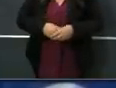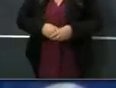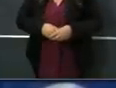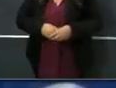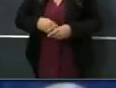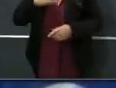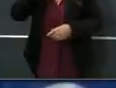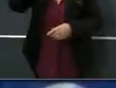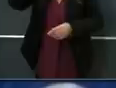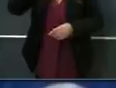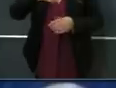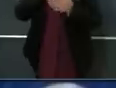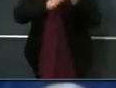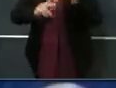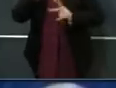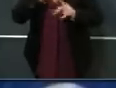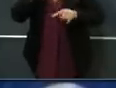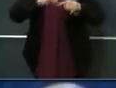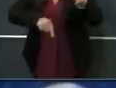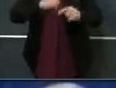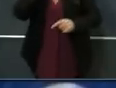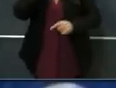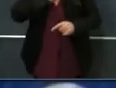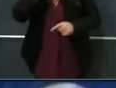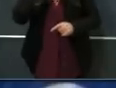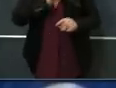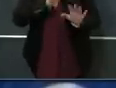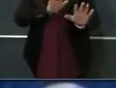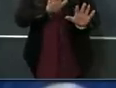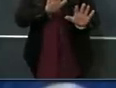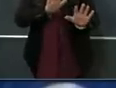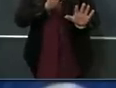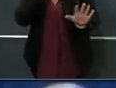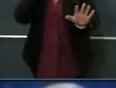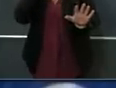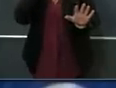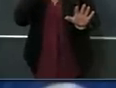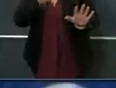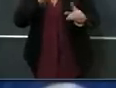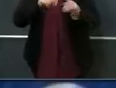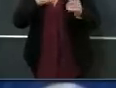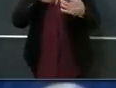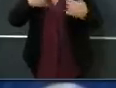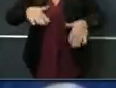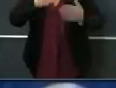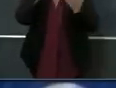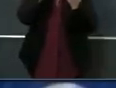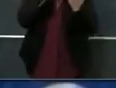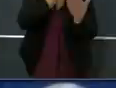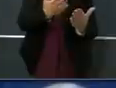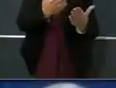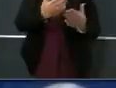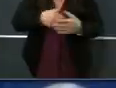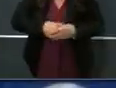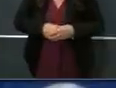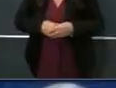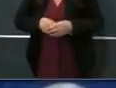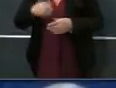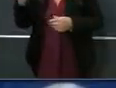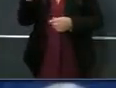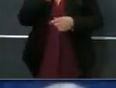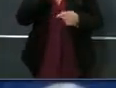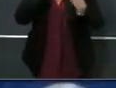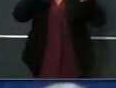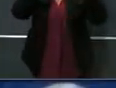how impatient people are, but again, I just cannot express more gratitude for the incredible and heroic work all of you have